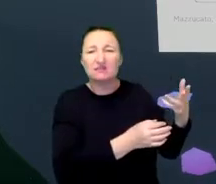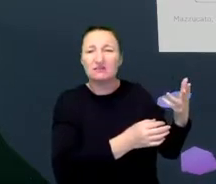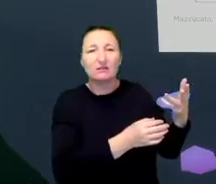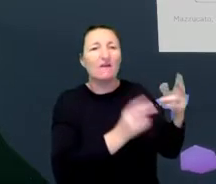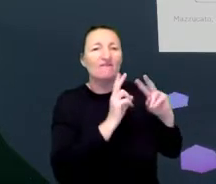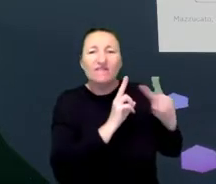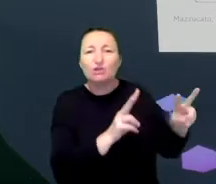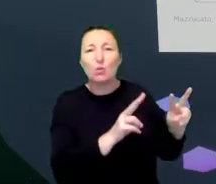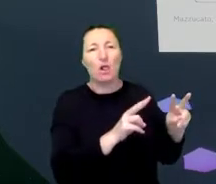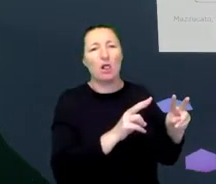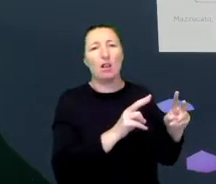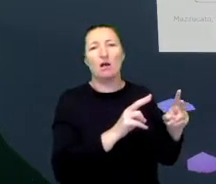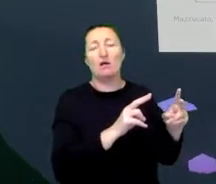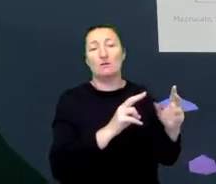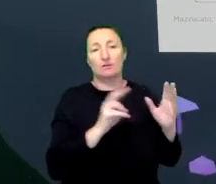way. And so